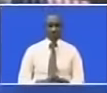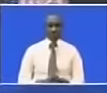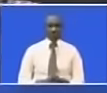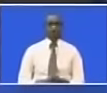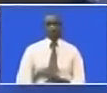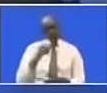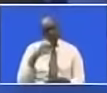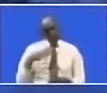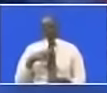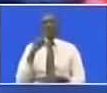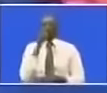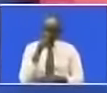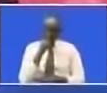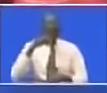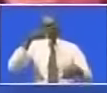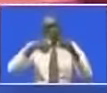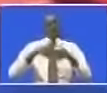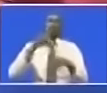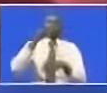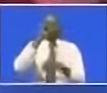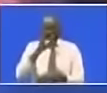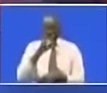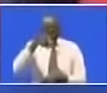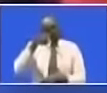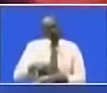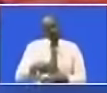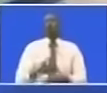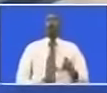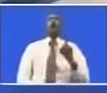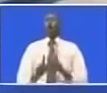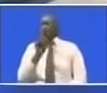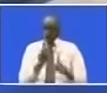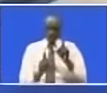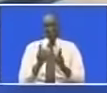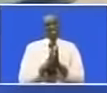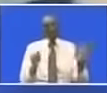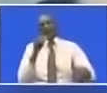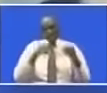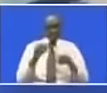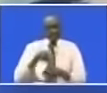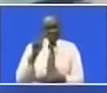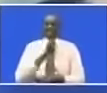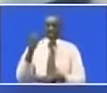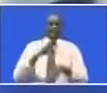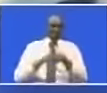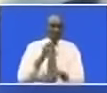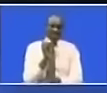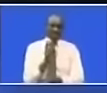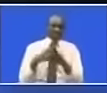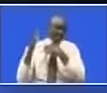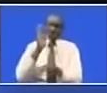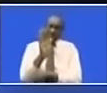Tanzanians voted Sunday in what is expected to be the tightest presidential and general elections in the East African nation's